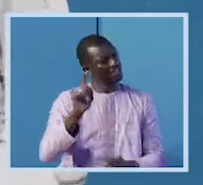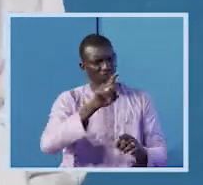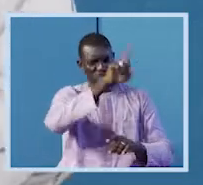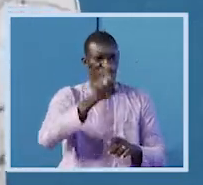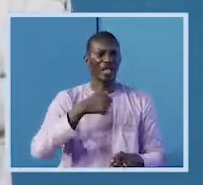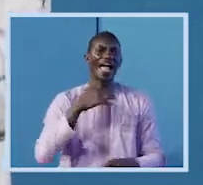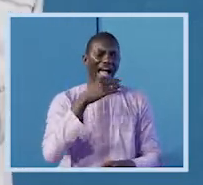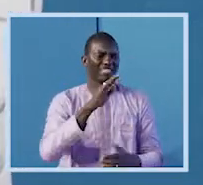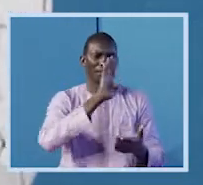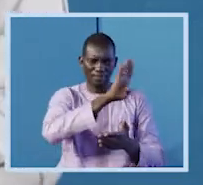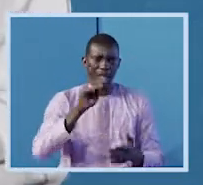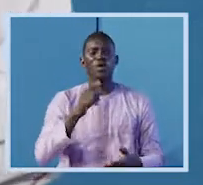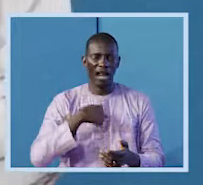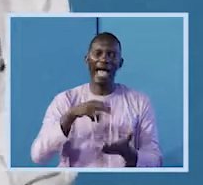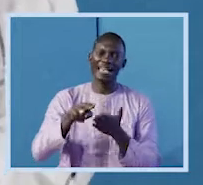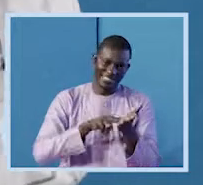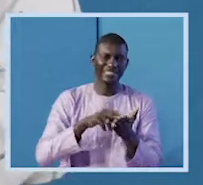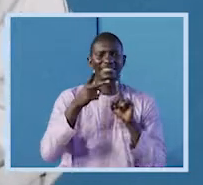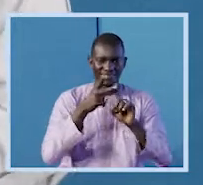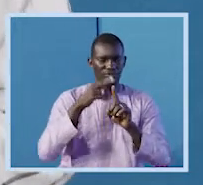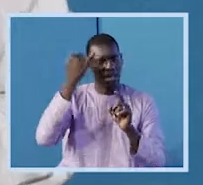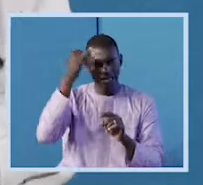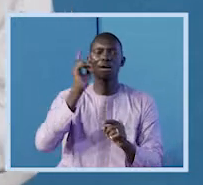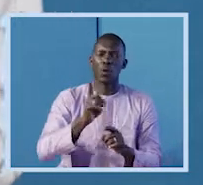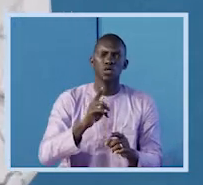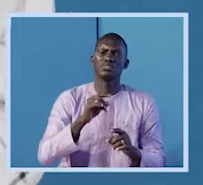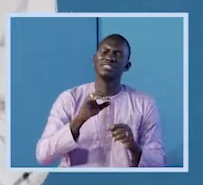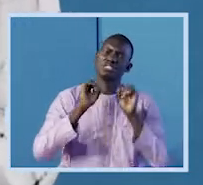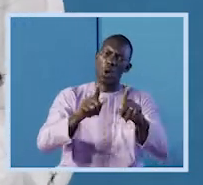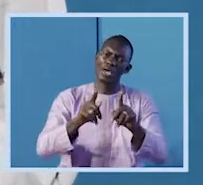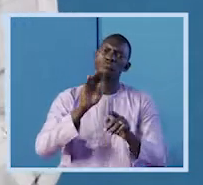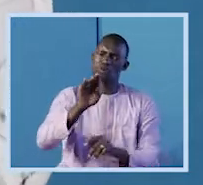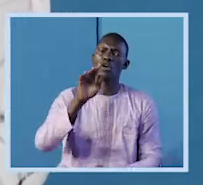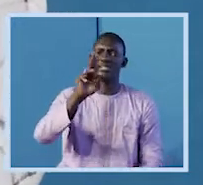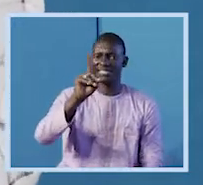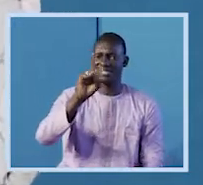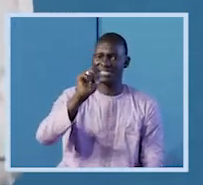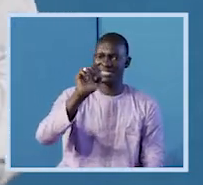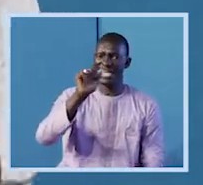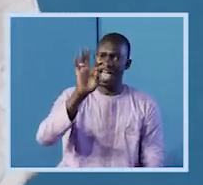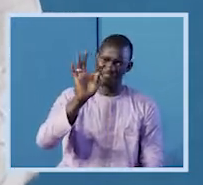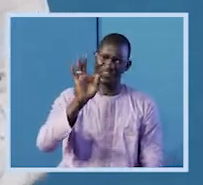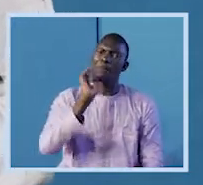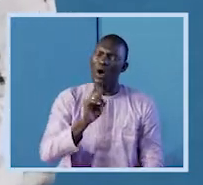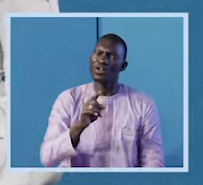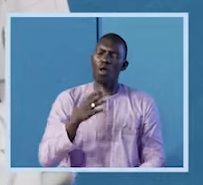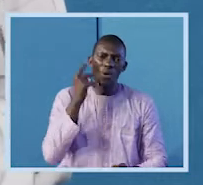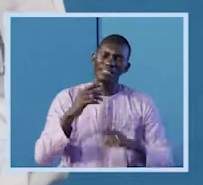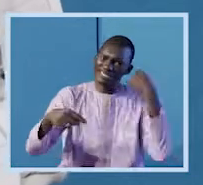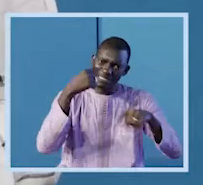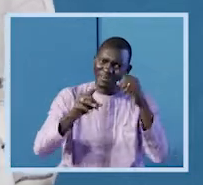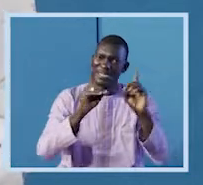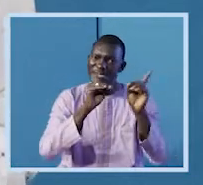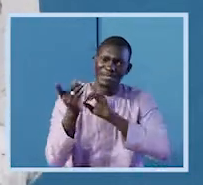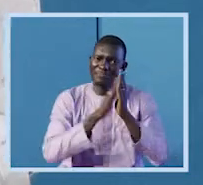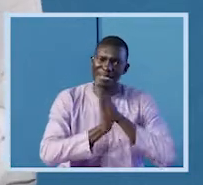but I just need a second opinion. Binta said it's okay to be called deaf. But sometimes there's this debate when it comes to certain activists